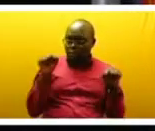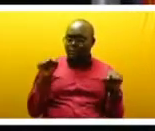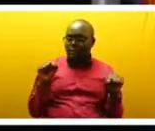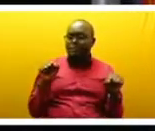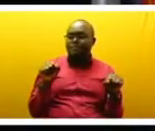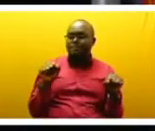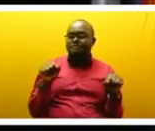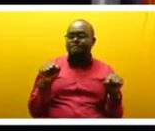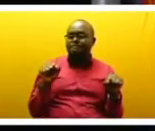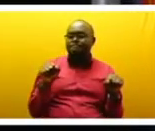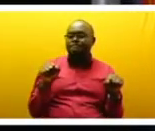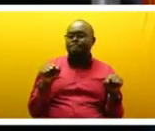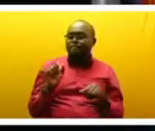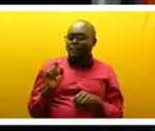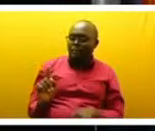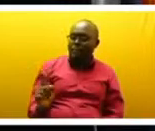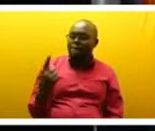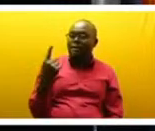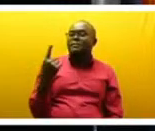the first